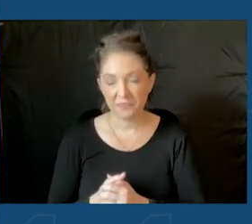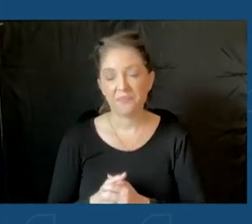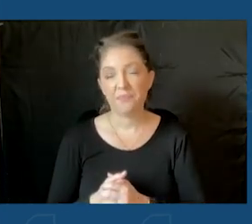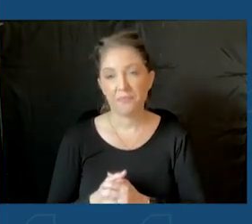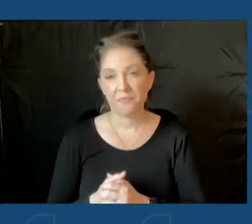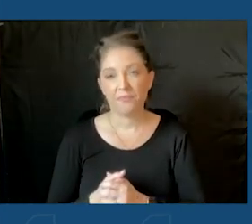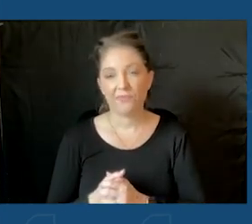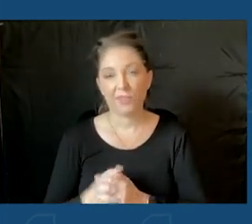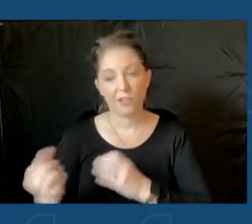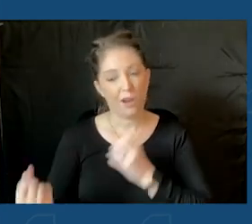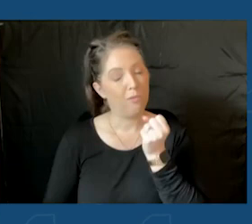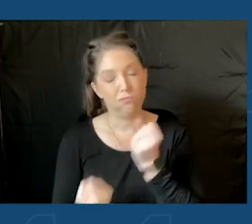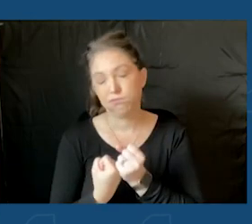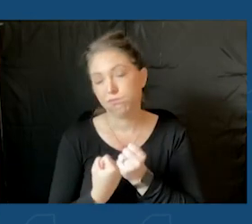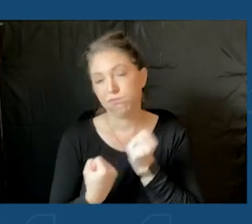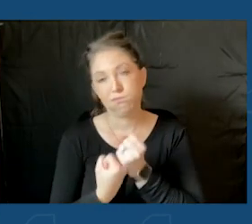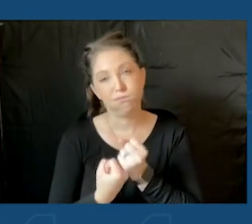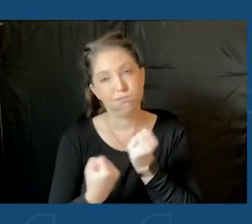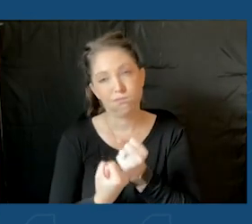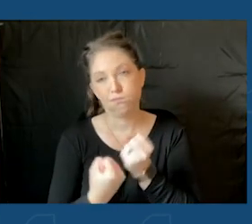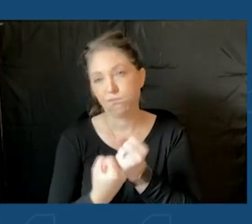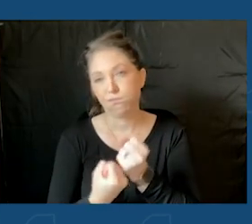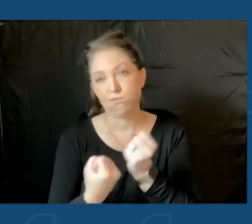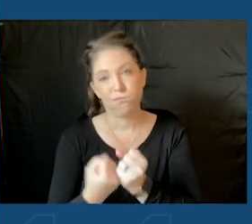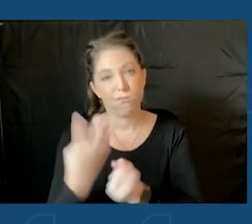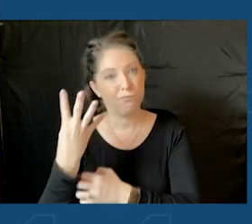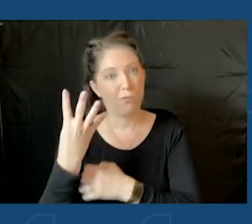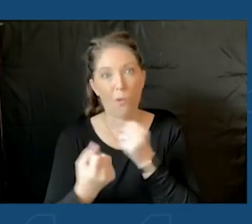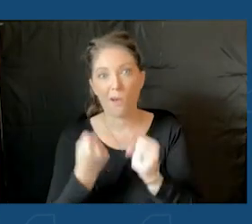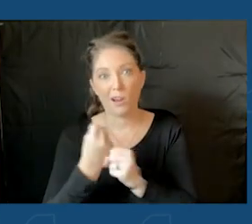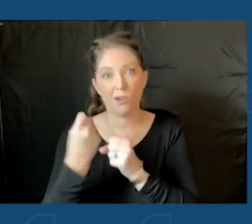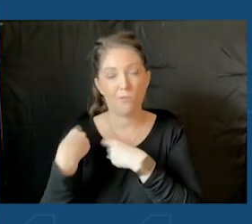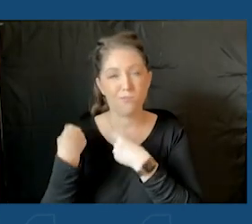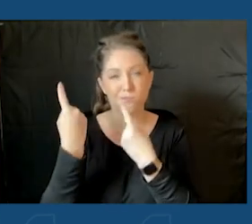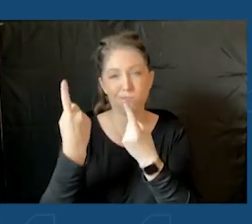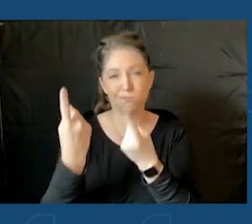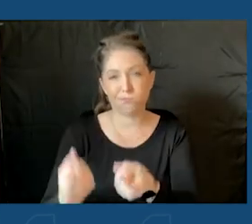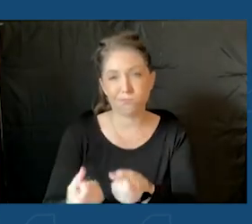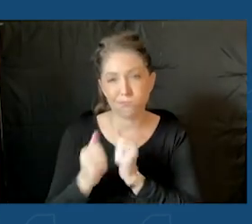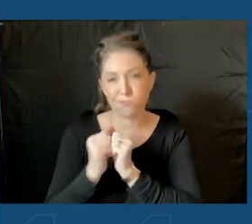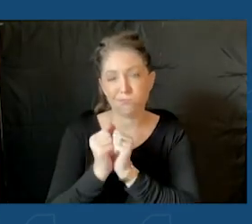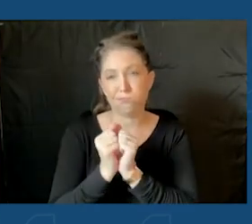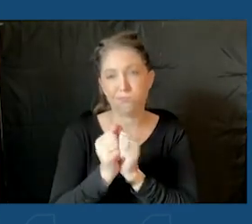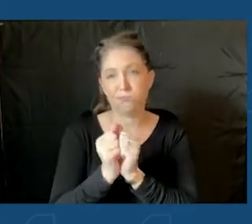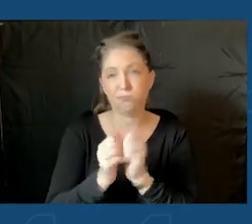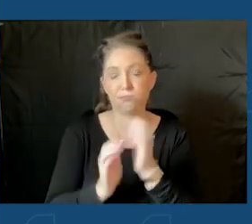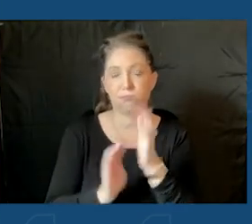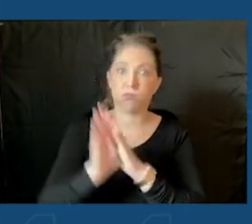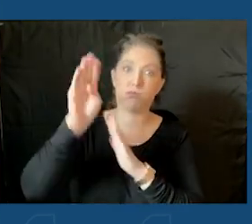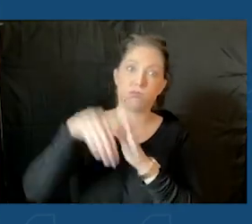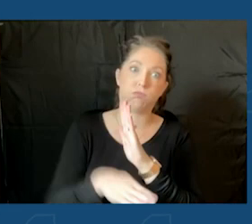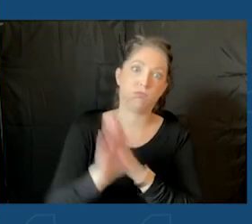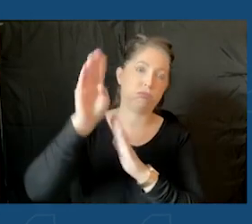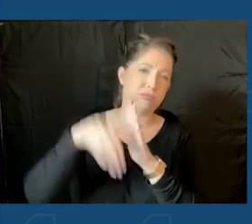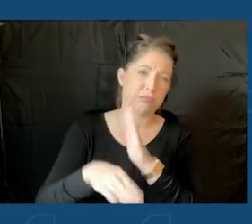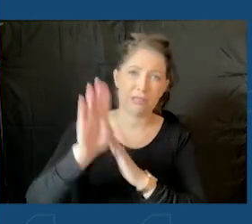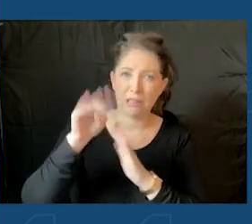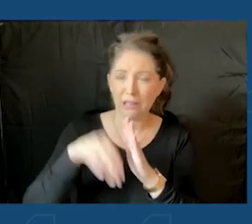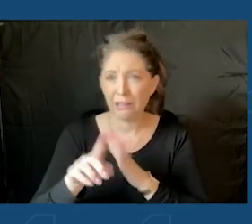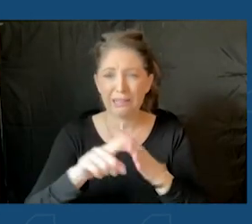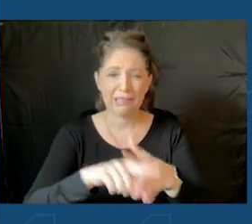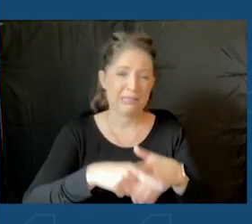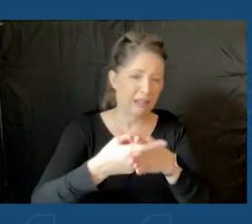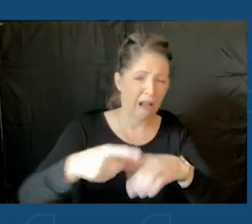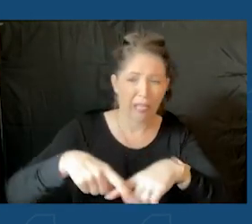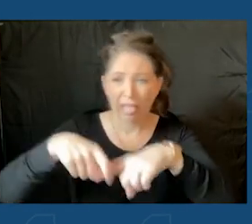us for the 4 years, and it was many ups and downs, many starts and stops, a